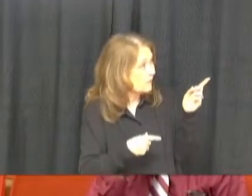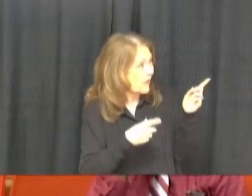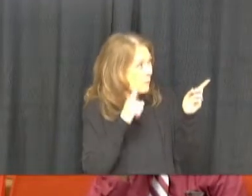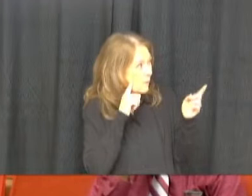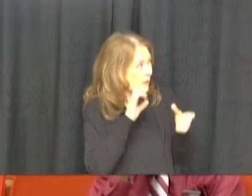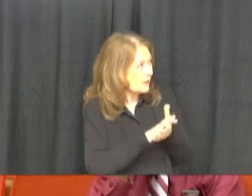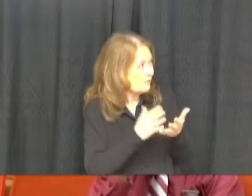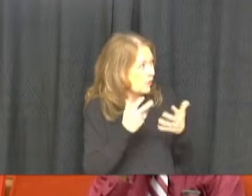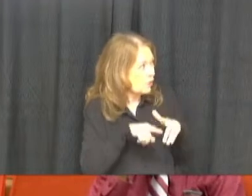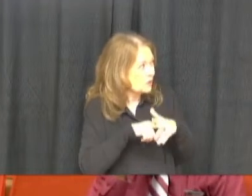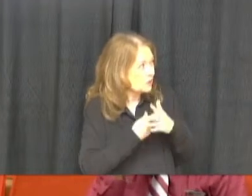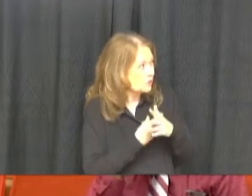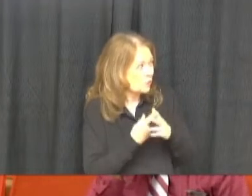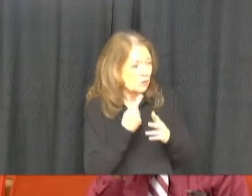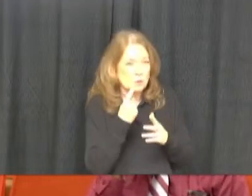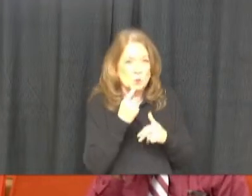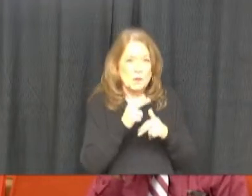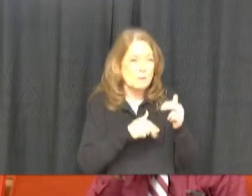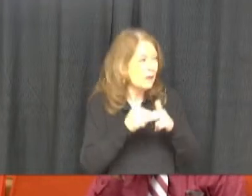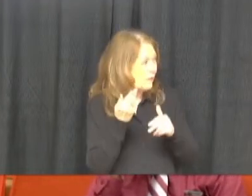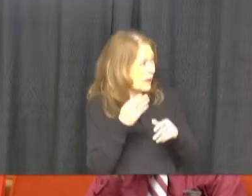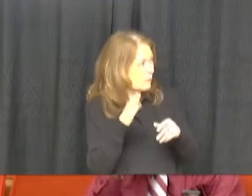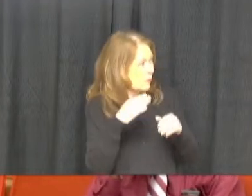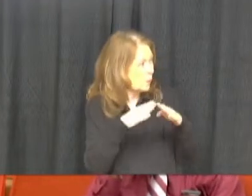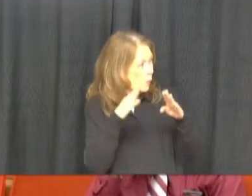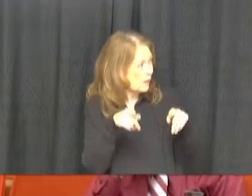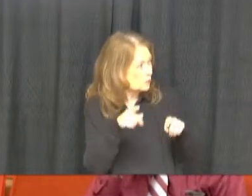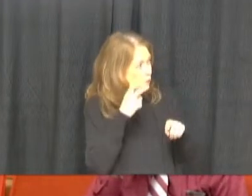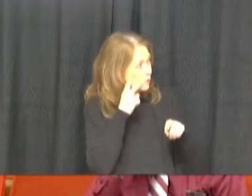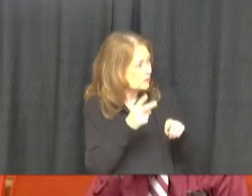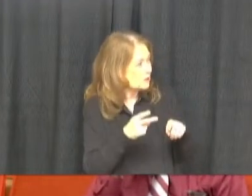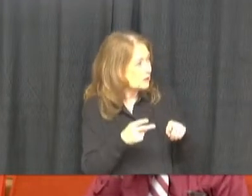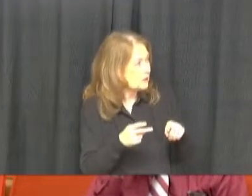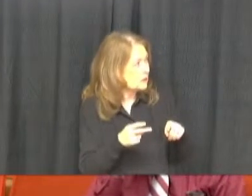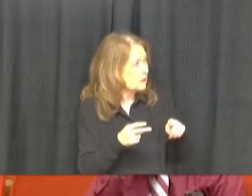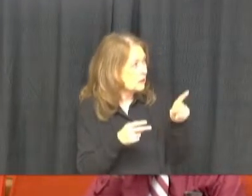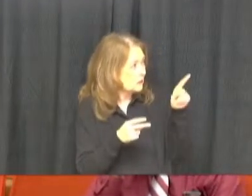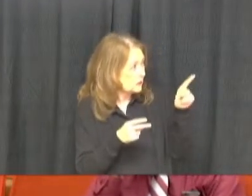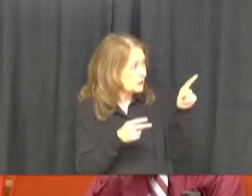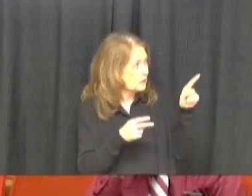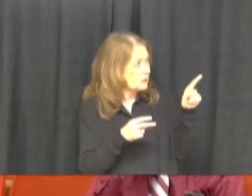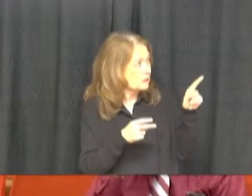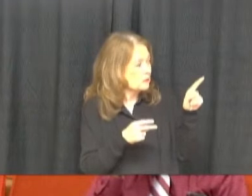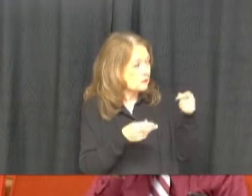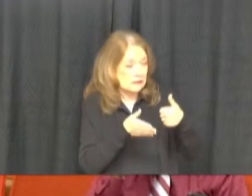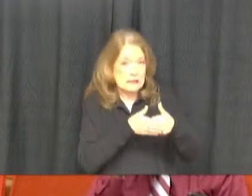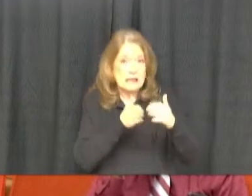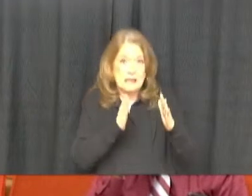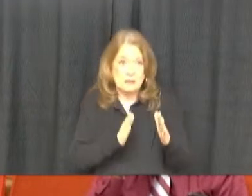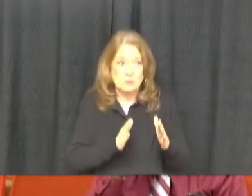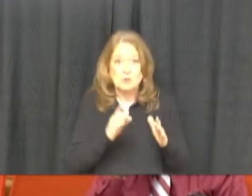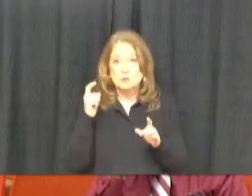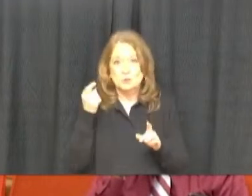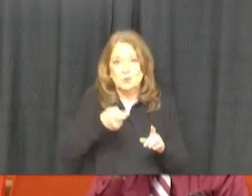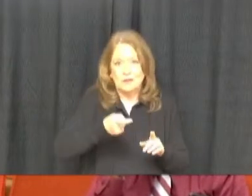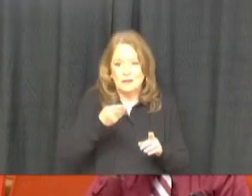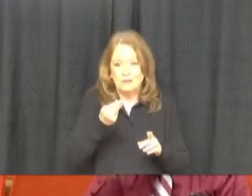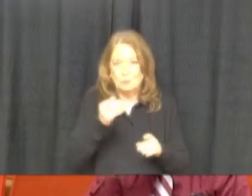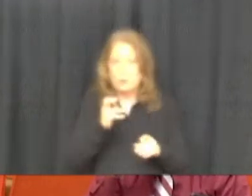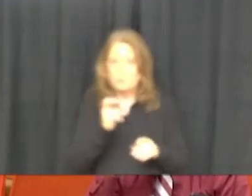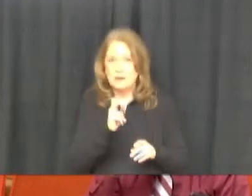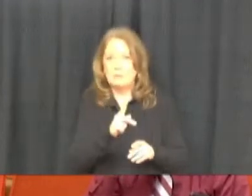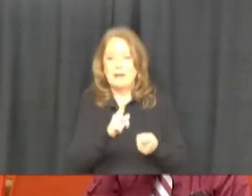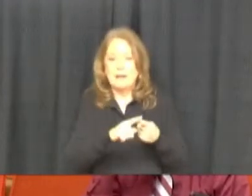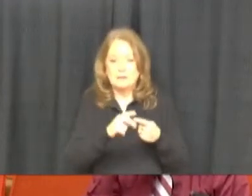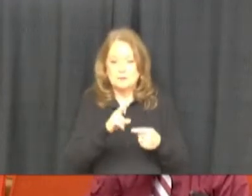they already did start one build out there. That's that blue house you see. And this was the neighbor who donated the property back to them